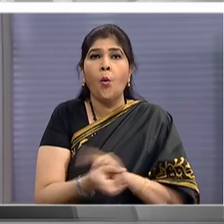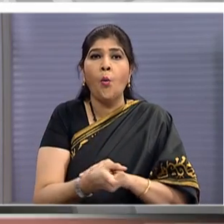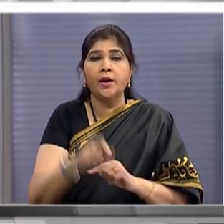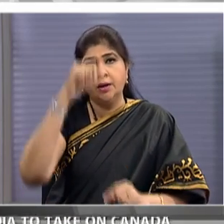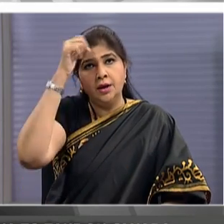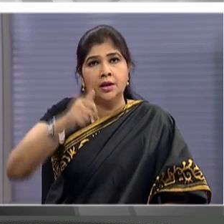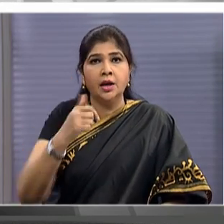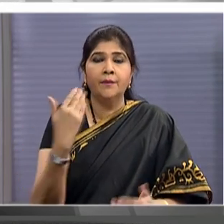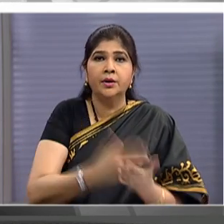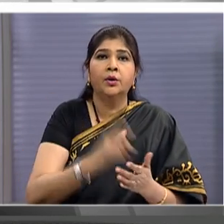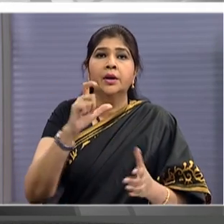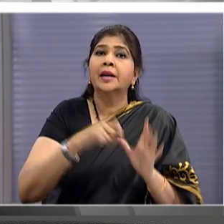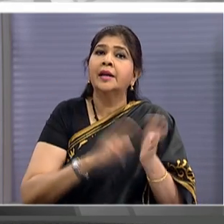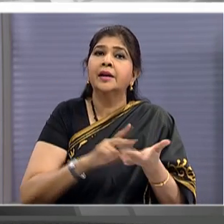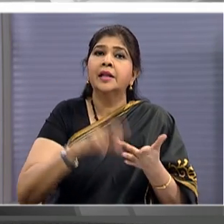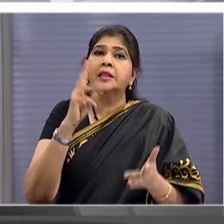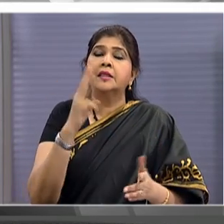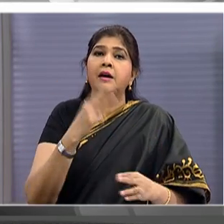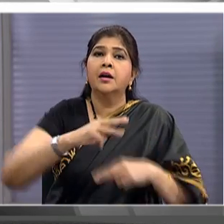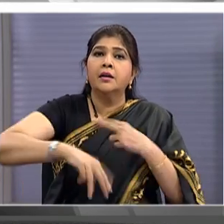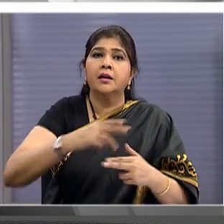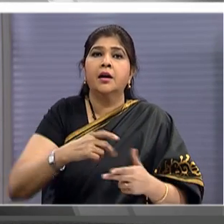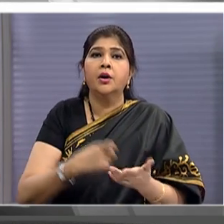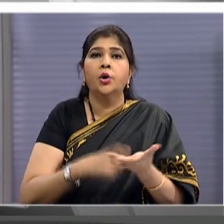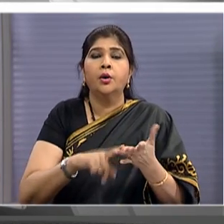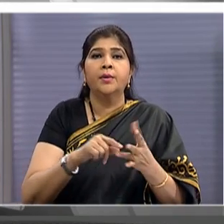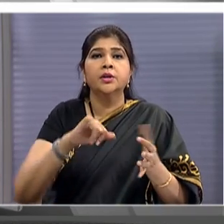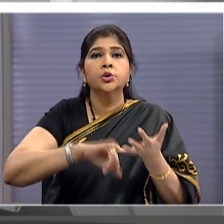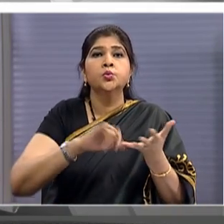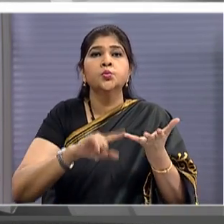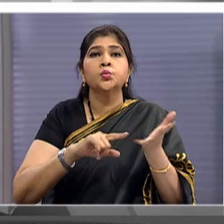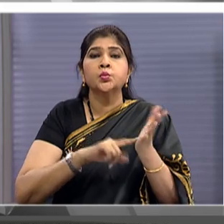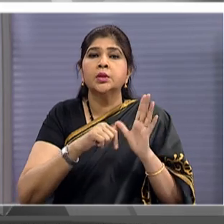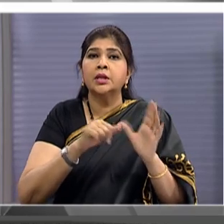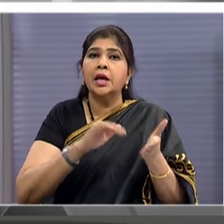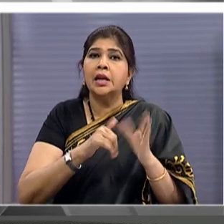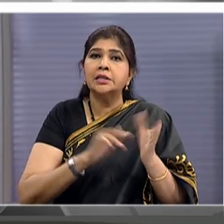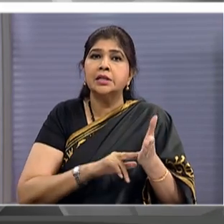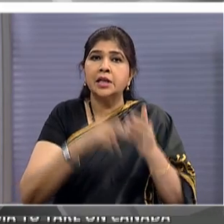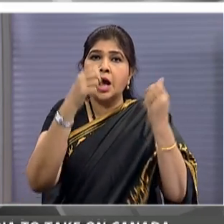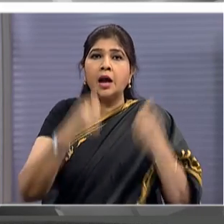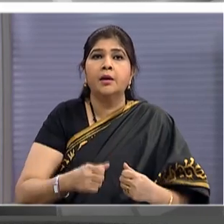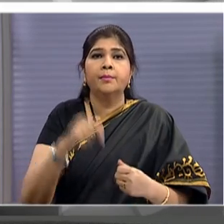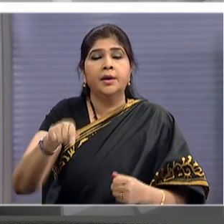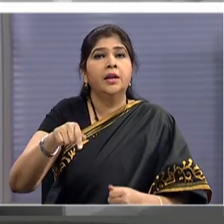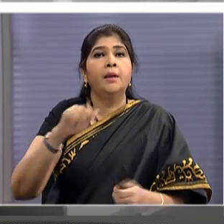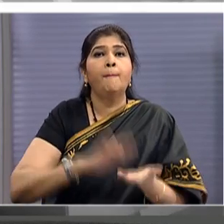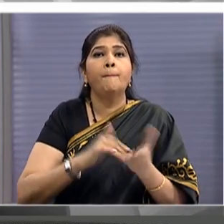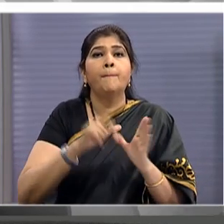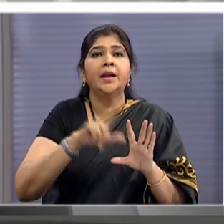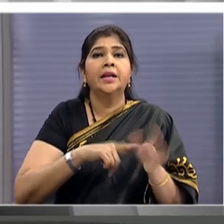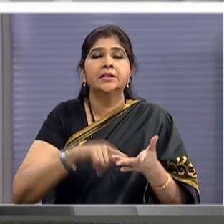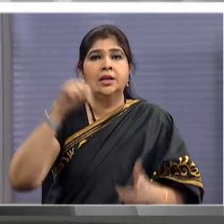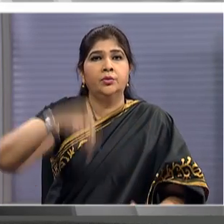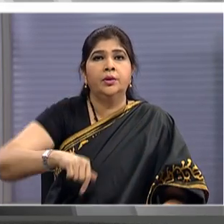India will take on Canada in their third round-robin match of the Sultan Azlan Shah Cup at Ipoh in Malaysia today.